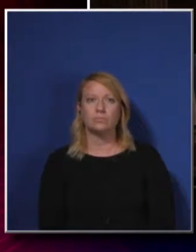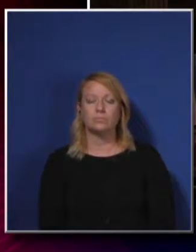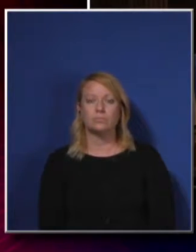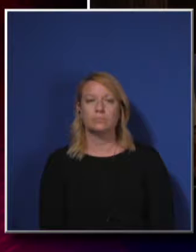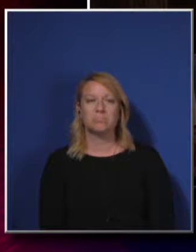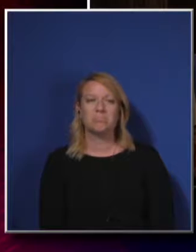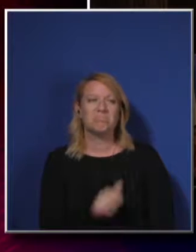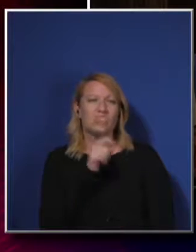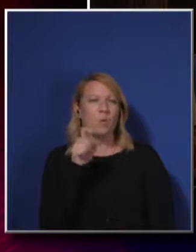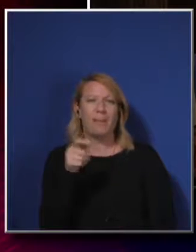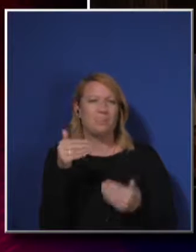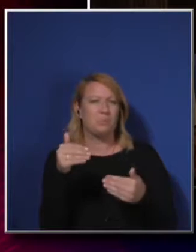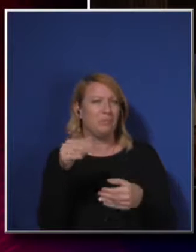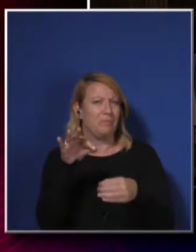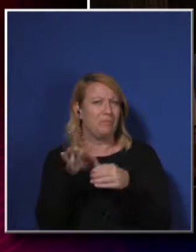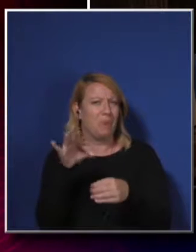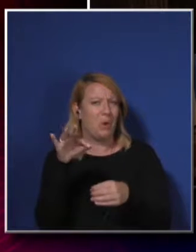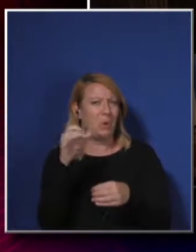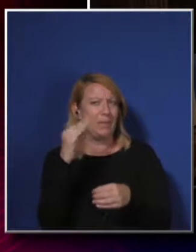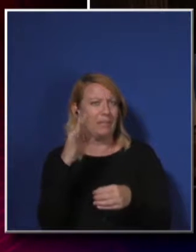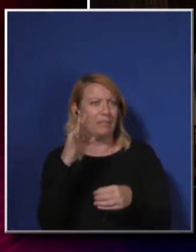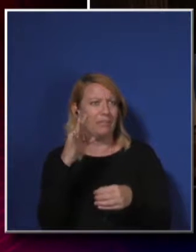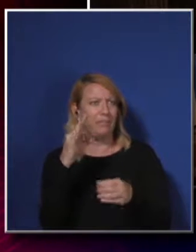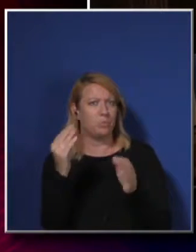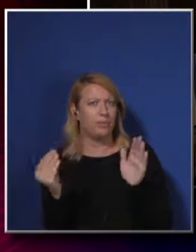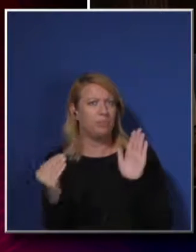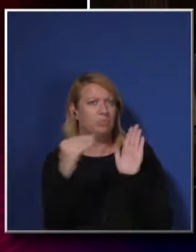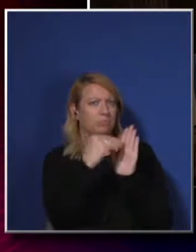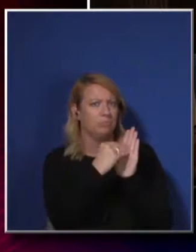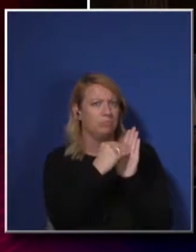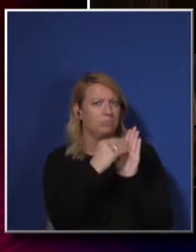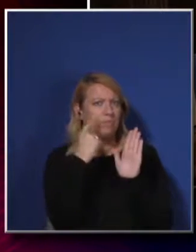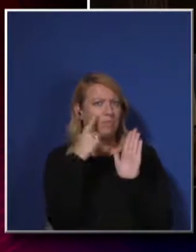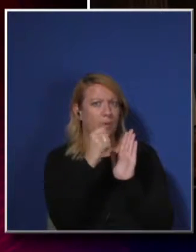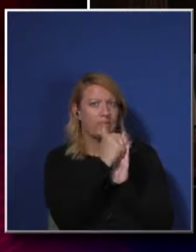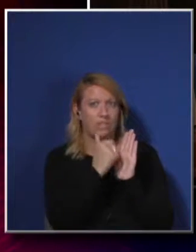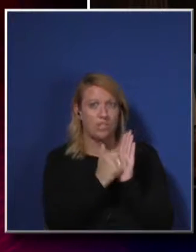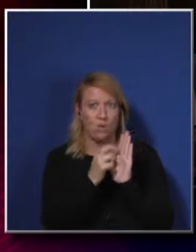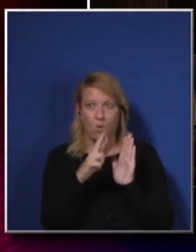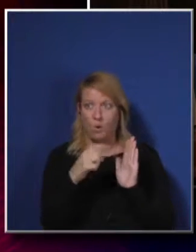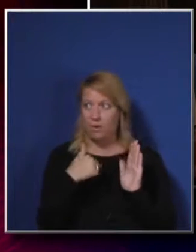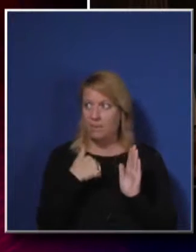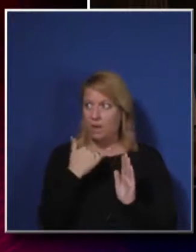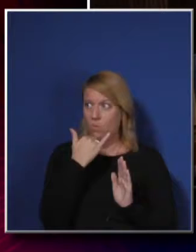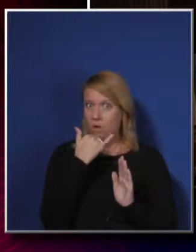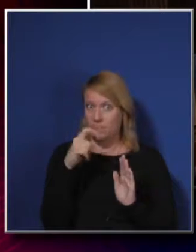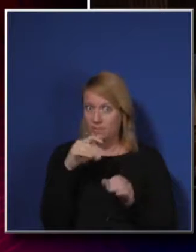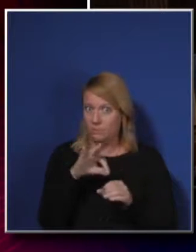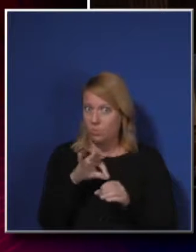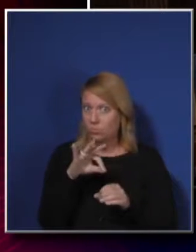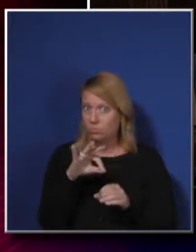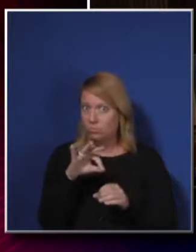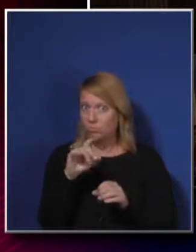I don't think we need to vote on whether or not that goes before the next agenda item. Am I mistaken?